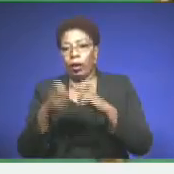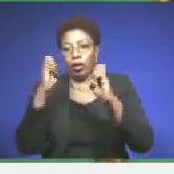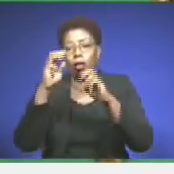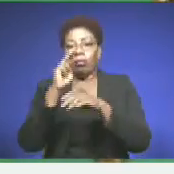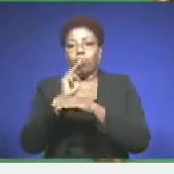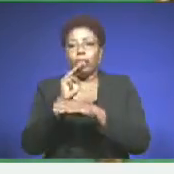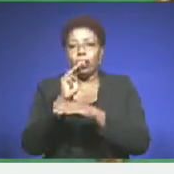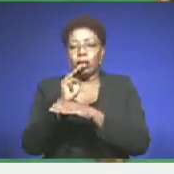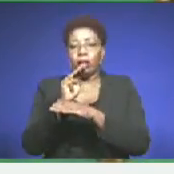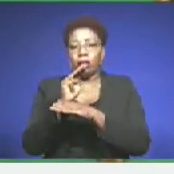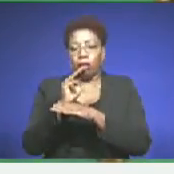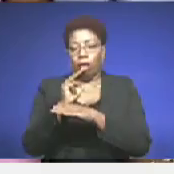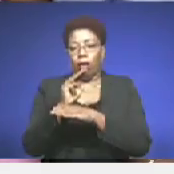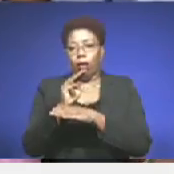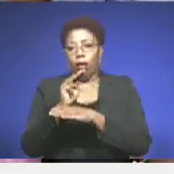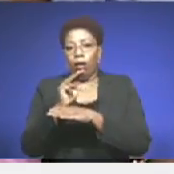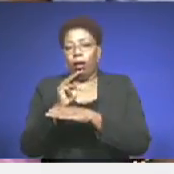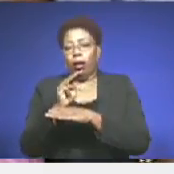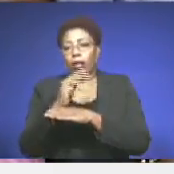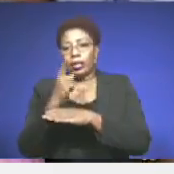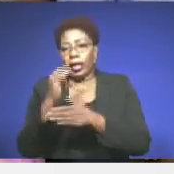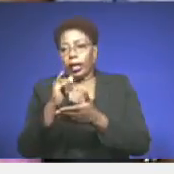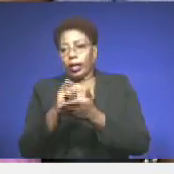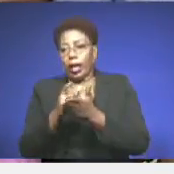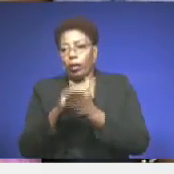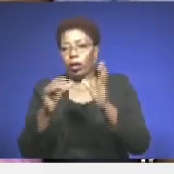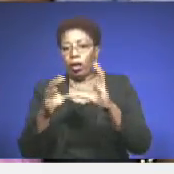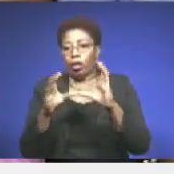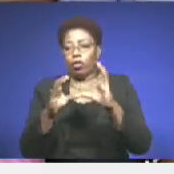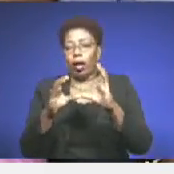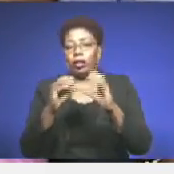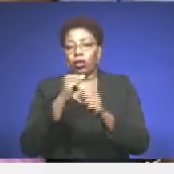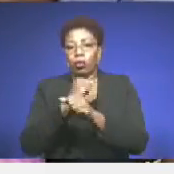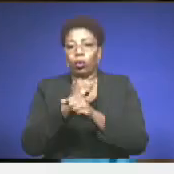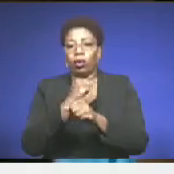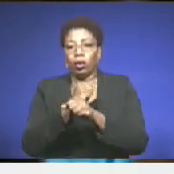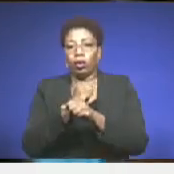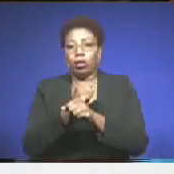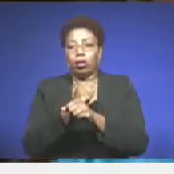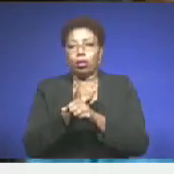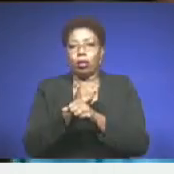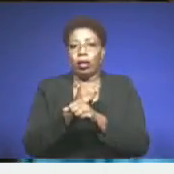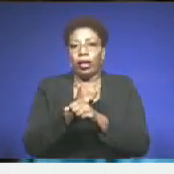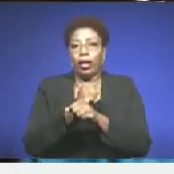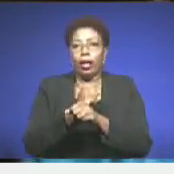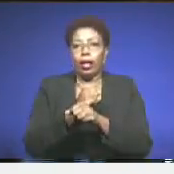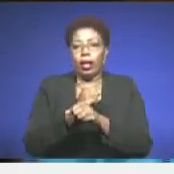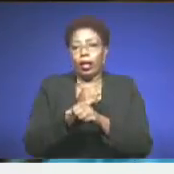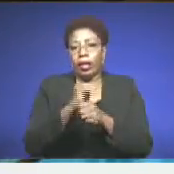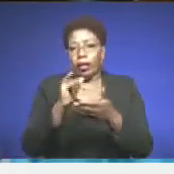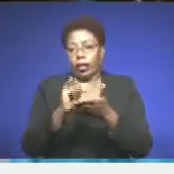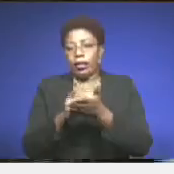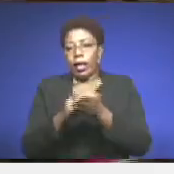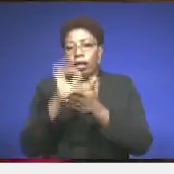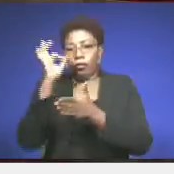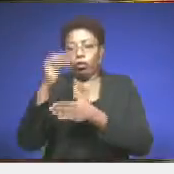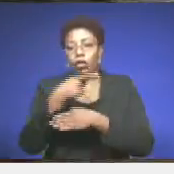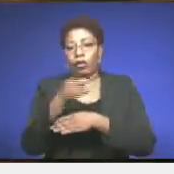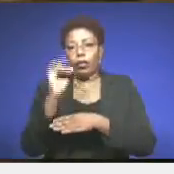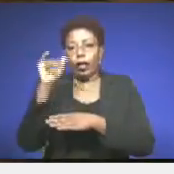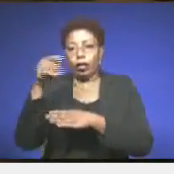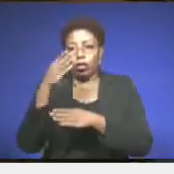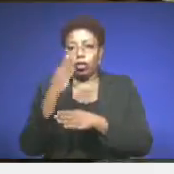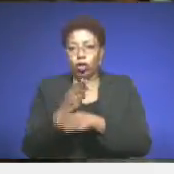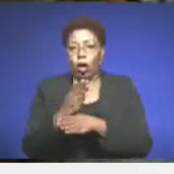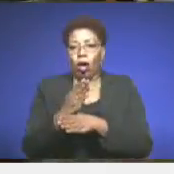Education Minister Jeff Lloyd addressed a mass meeting with contracted workers and education officials Thursday on the status and future of their employment. While